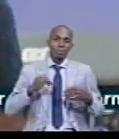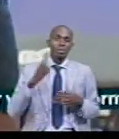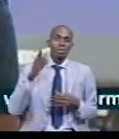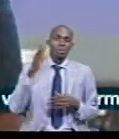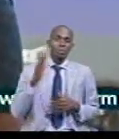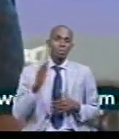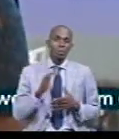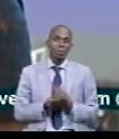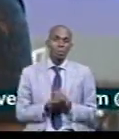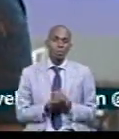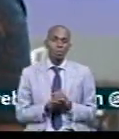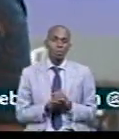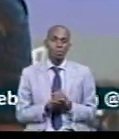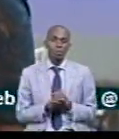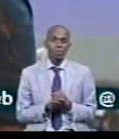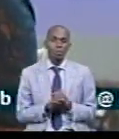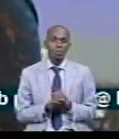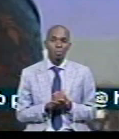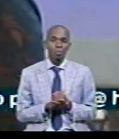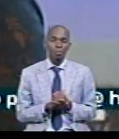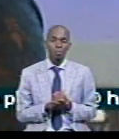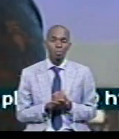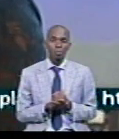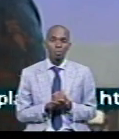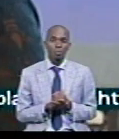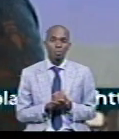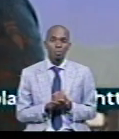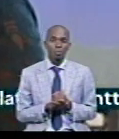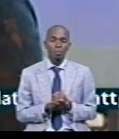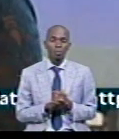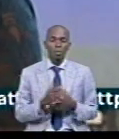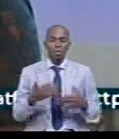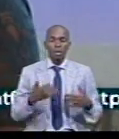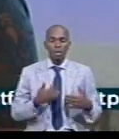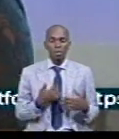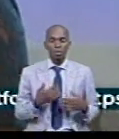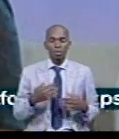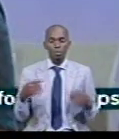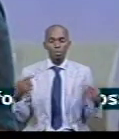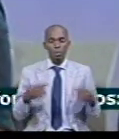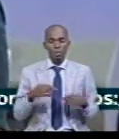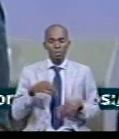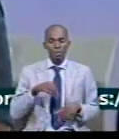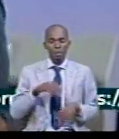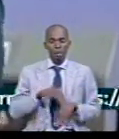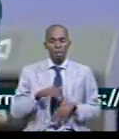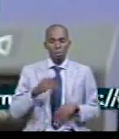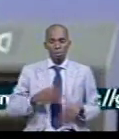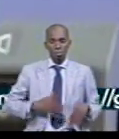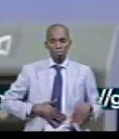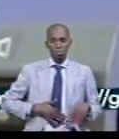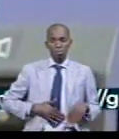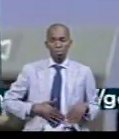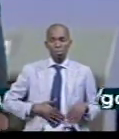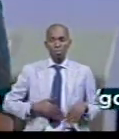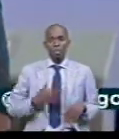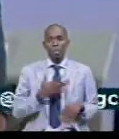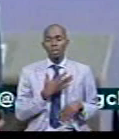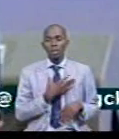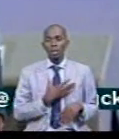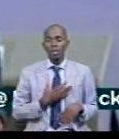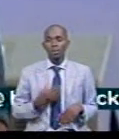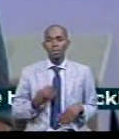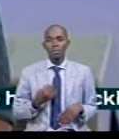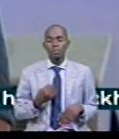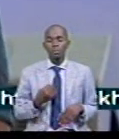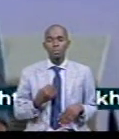My testimony is this. I have a stomach ache, and it has been doing that from my navel side.